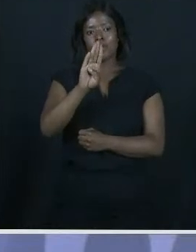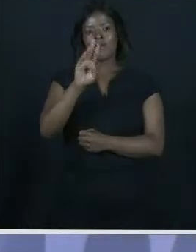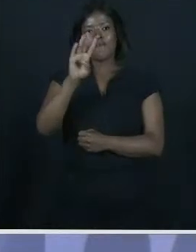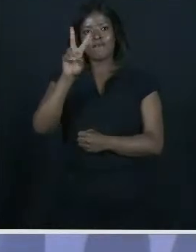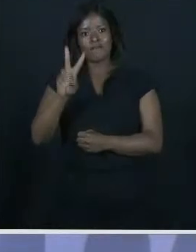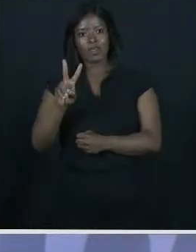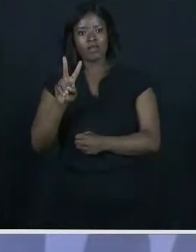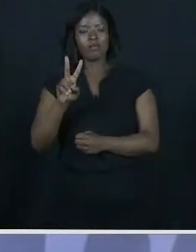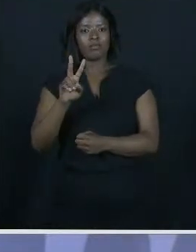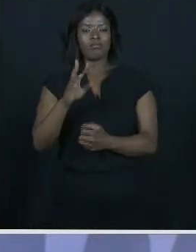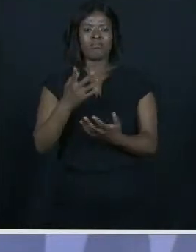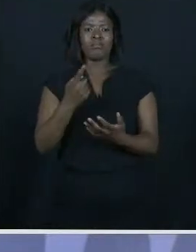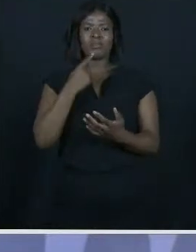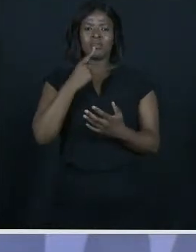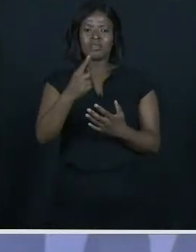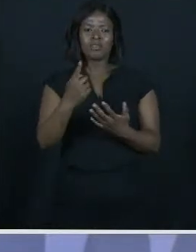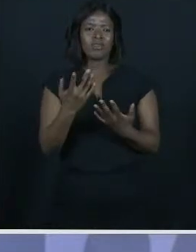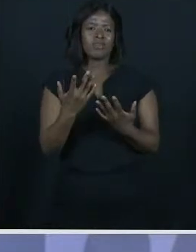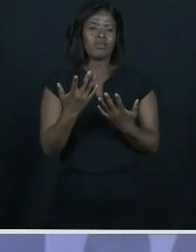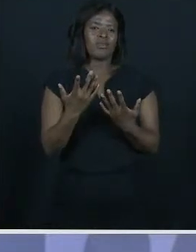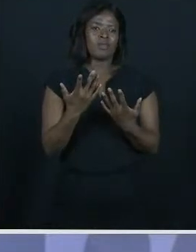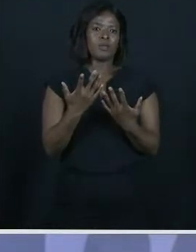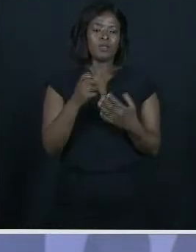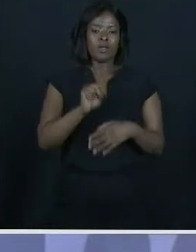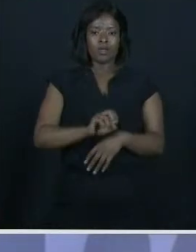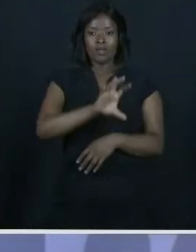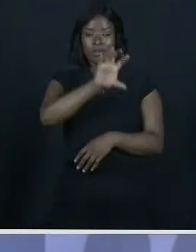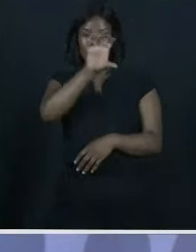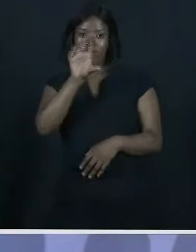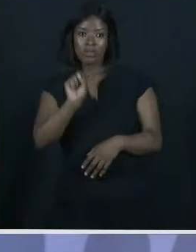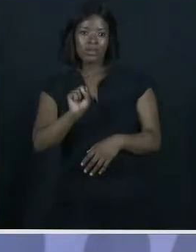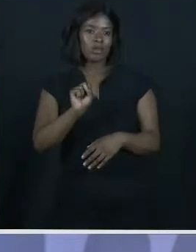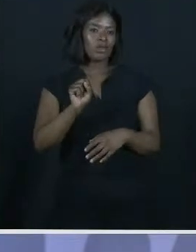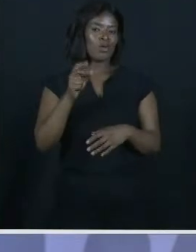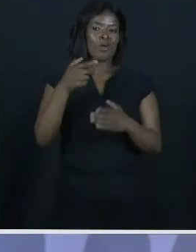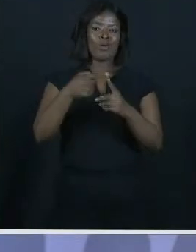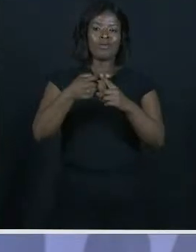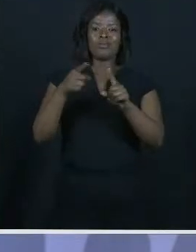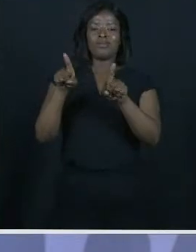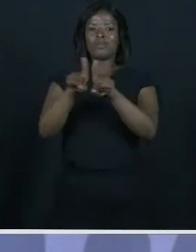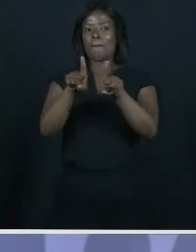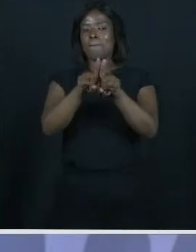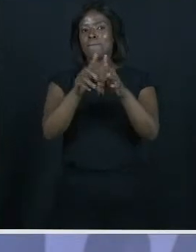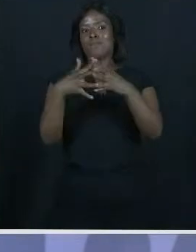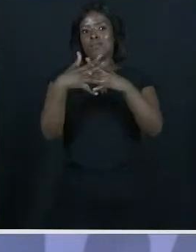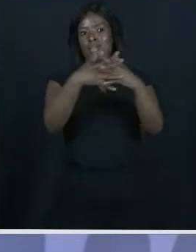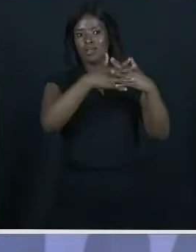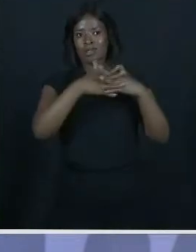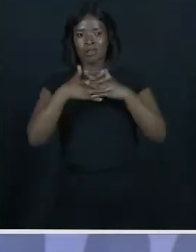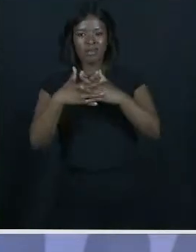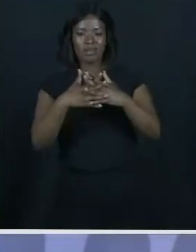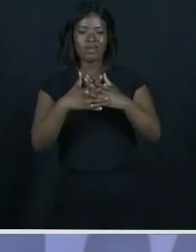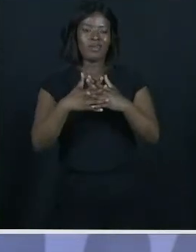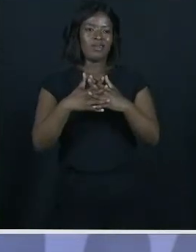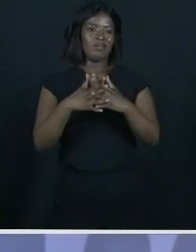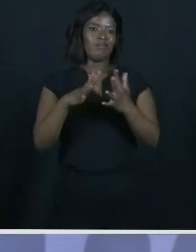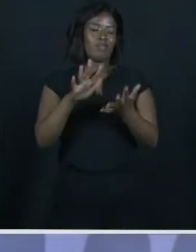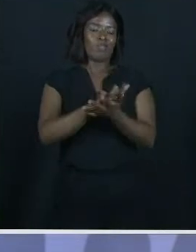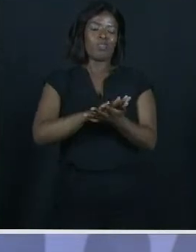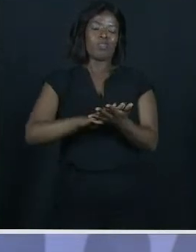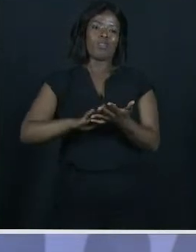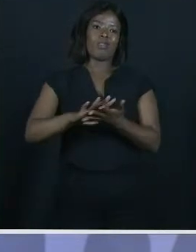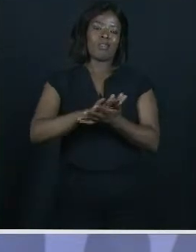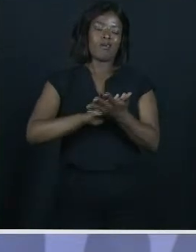femicide, that these three problems in South Africa and in the United States, for that matter, are deeply rooted in